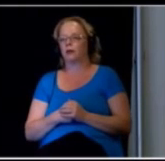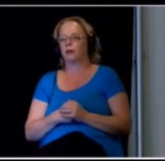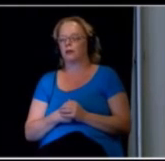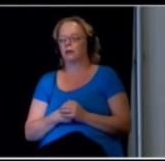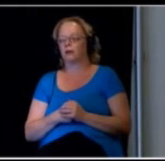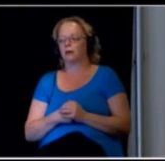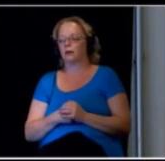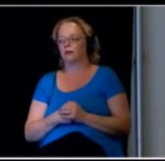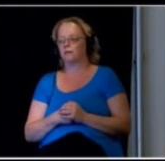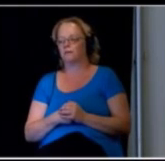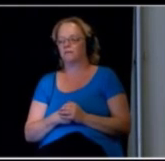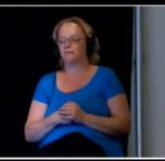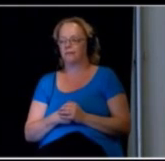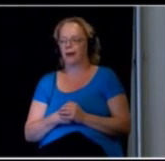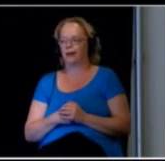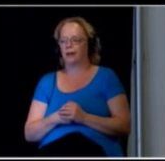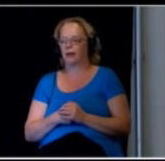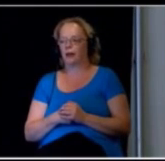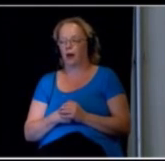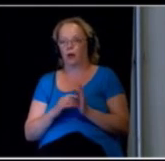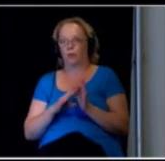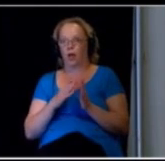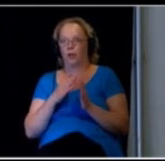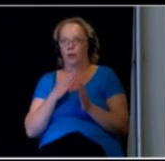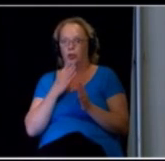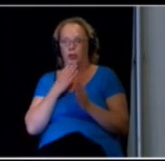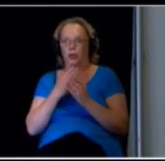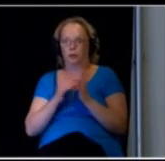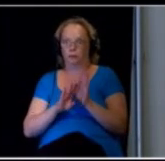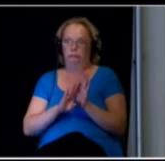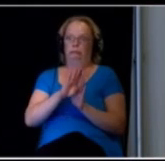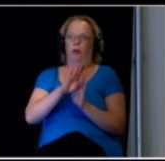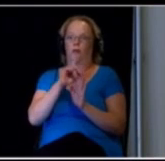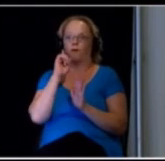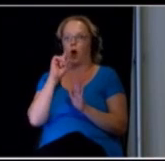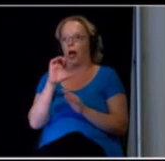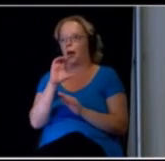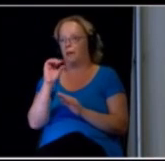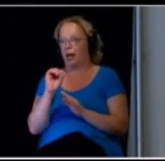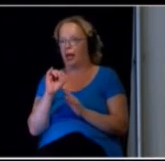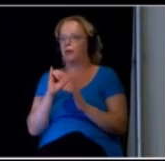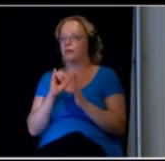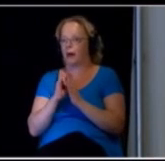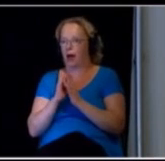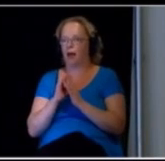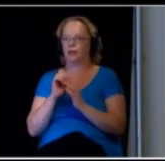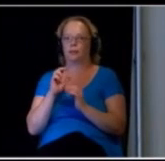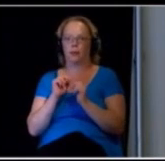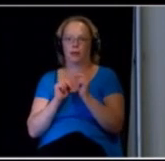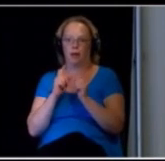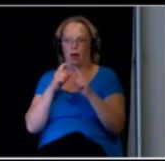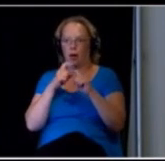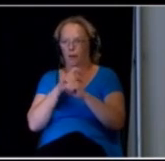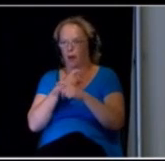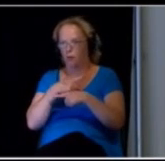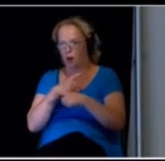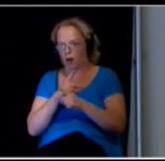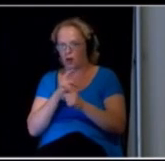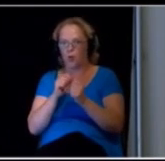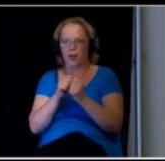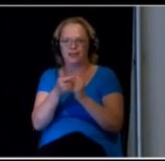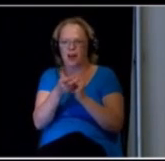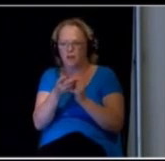it's really a quite steep growth for a company that's building a complex product where there's several thousand unique